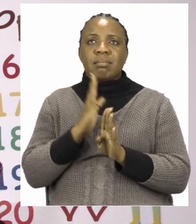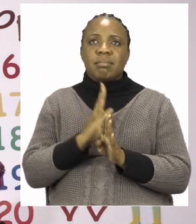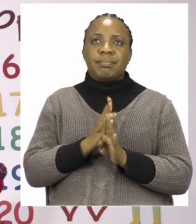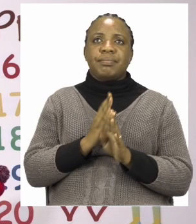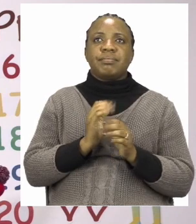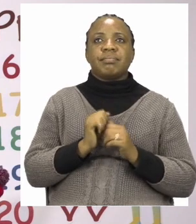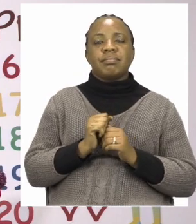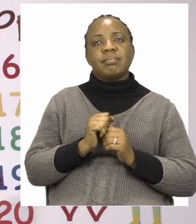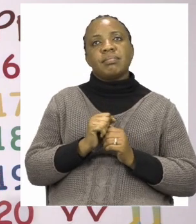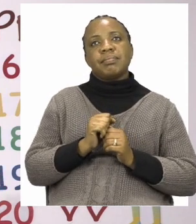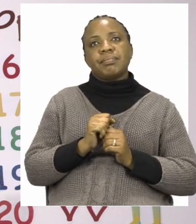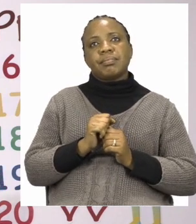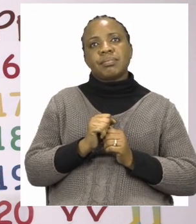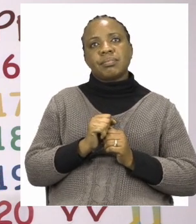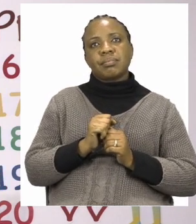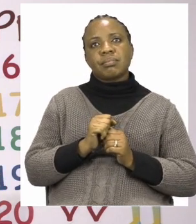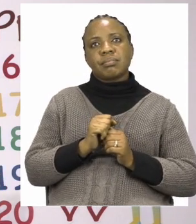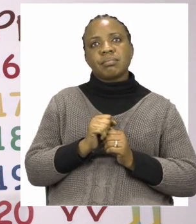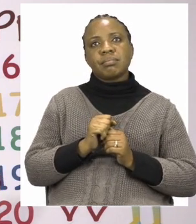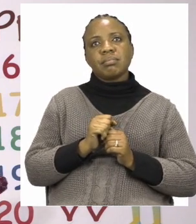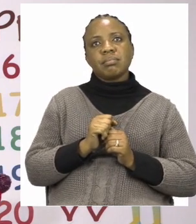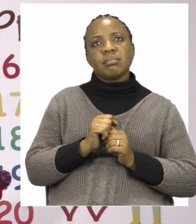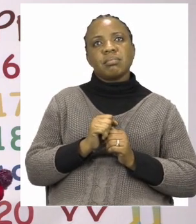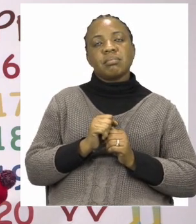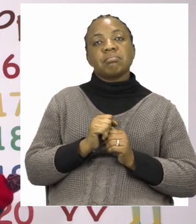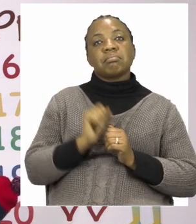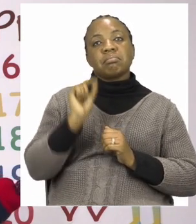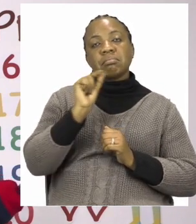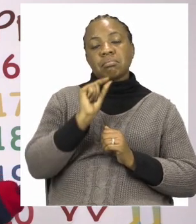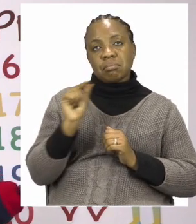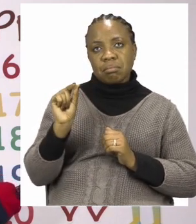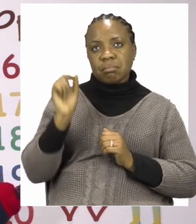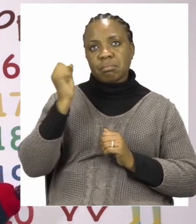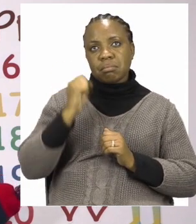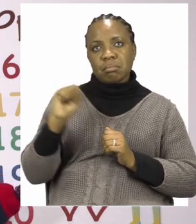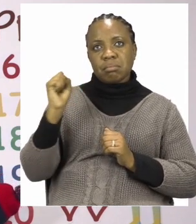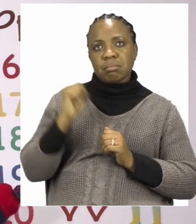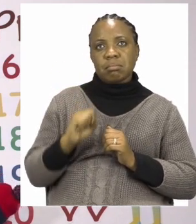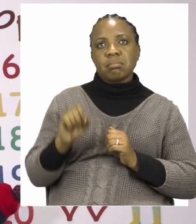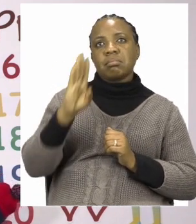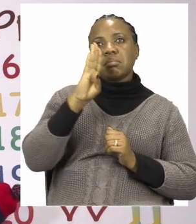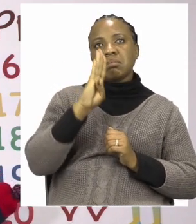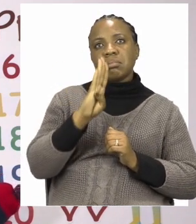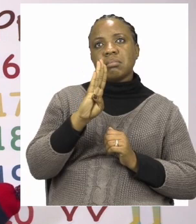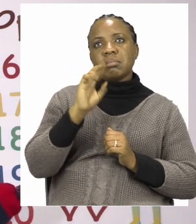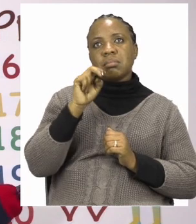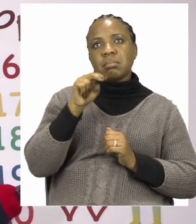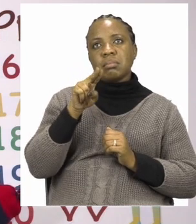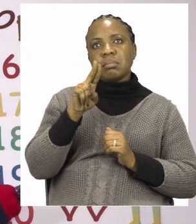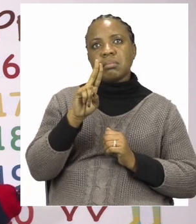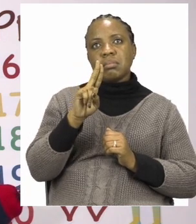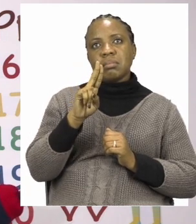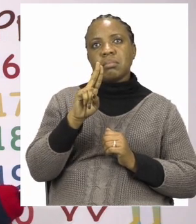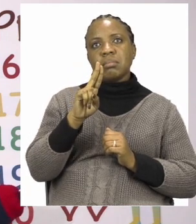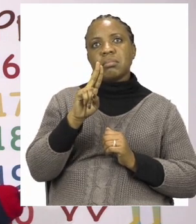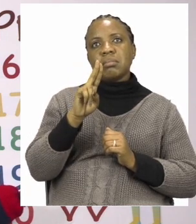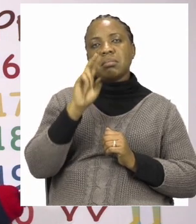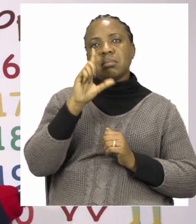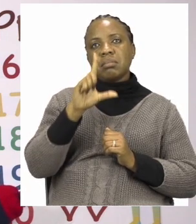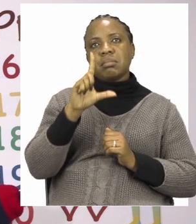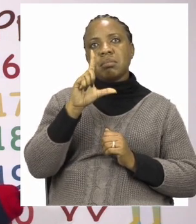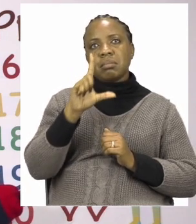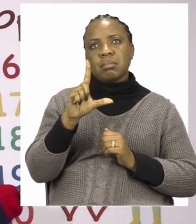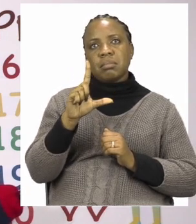correctly. So now the word bullying will have its Y and then